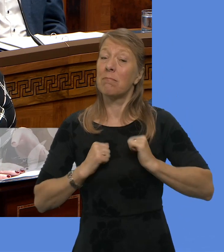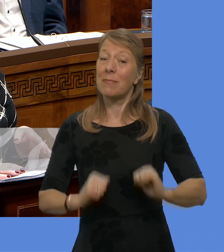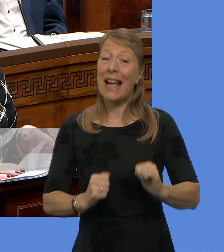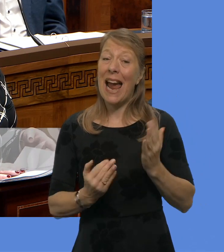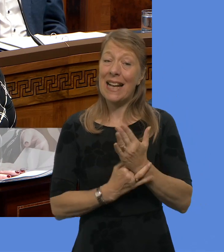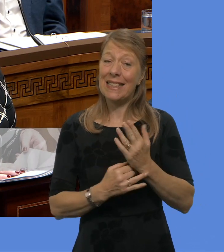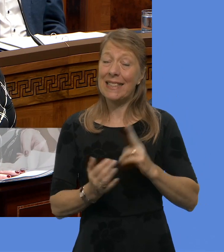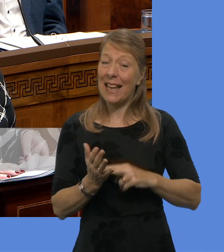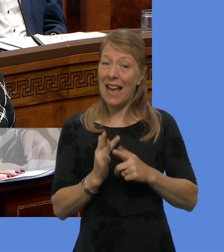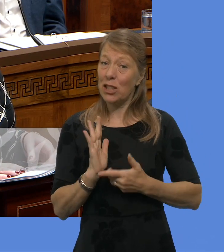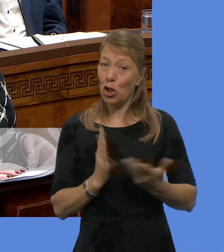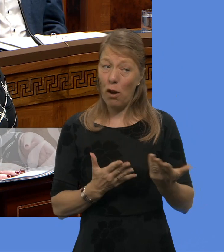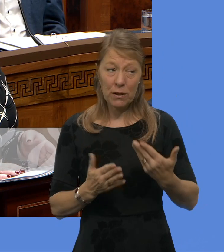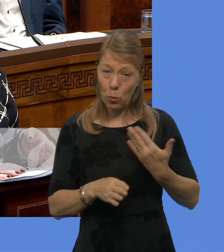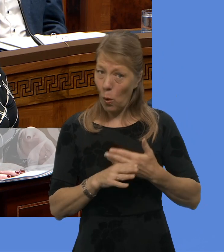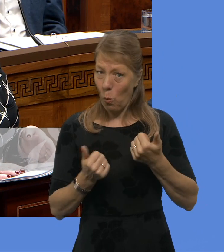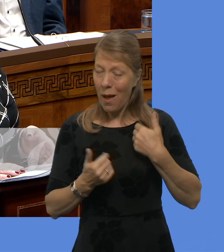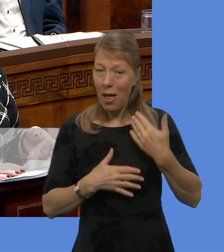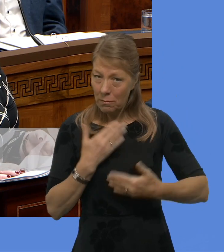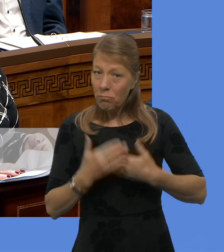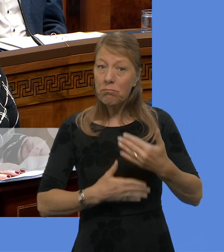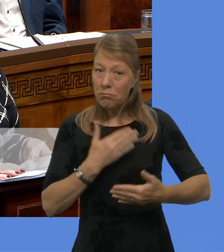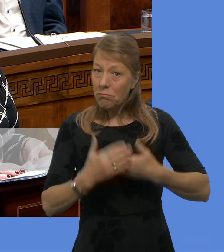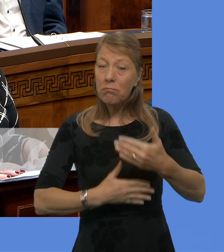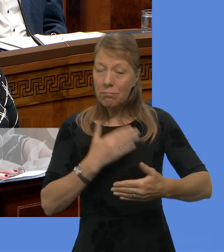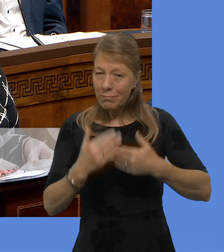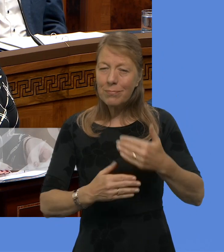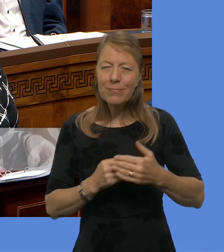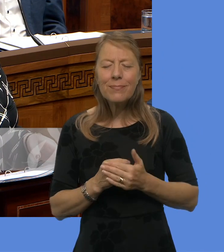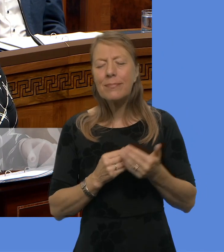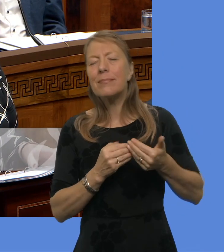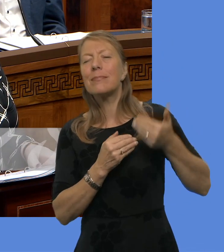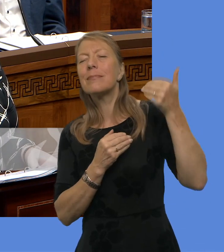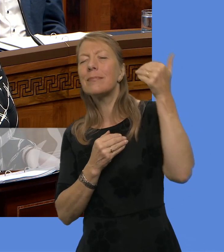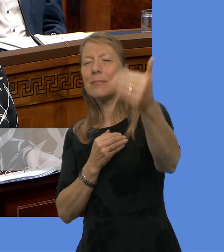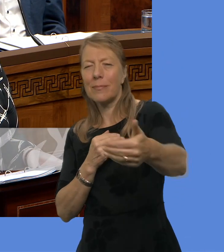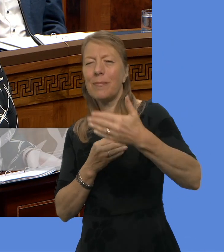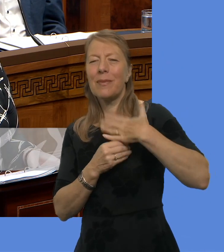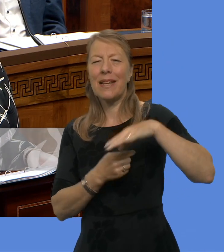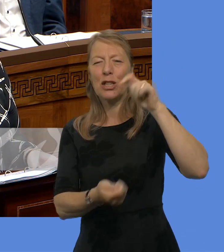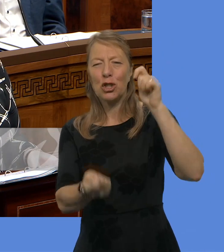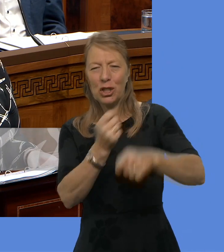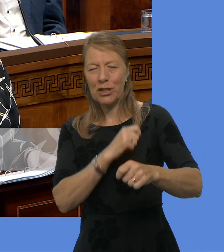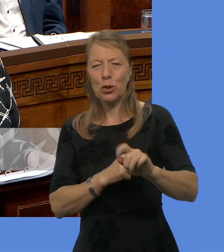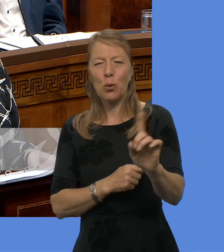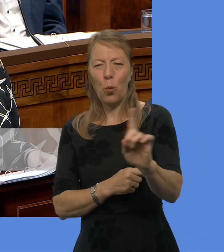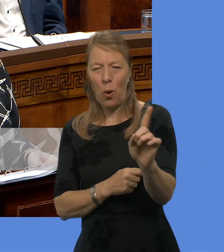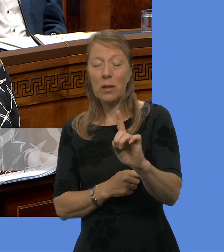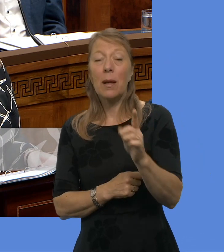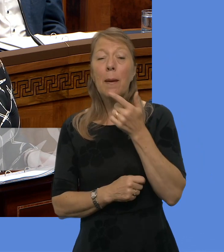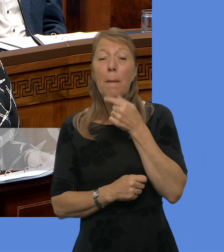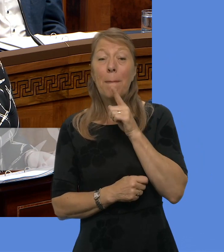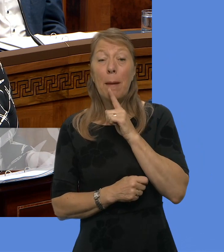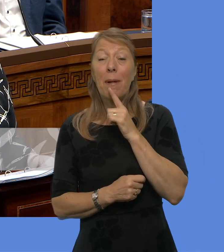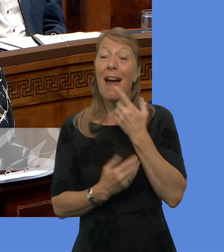well and delivers in that regard. The long-standing key functional change for Access NI is the introduction of portable disclosures. Officials continue